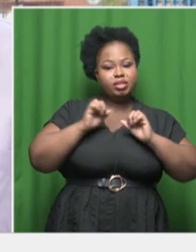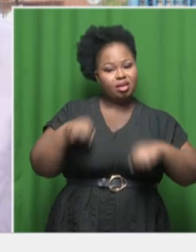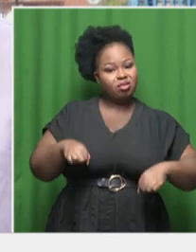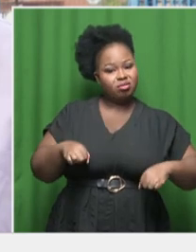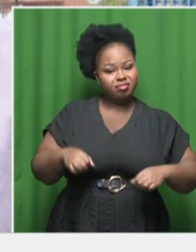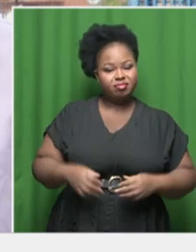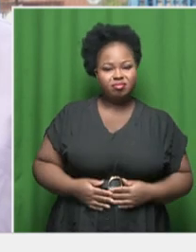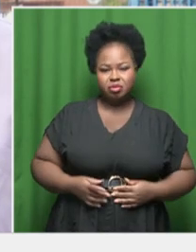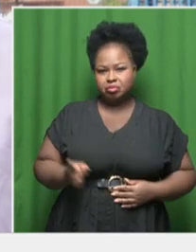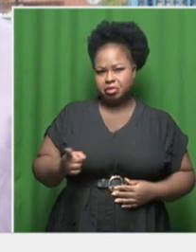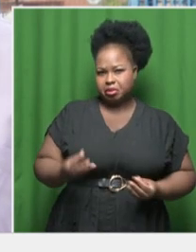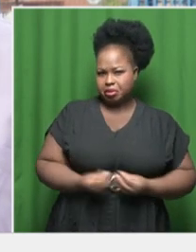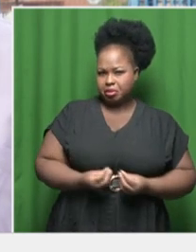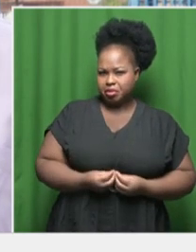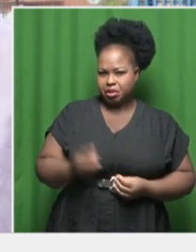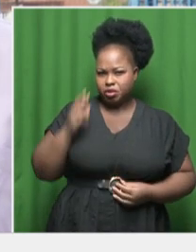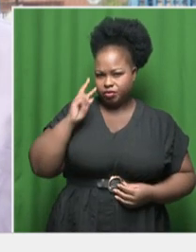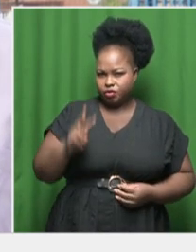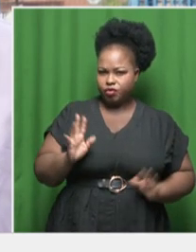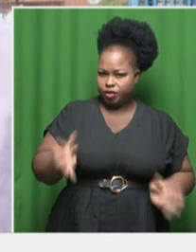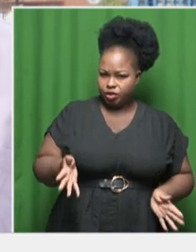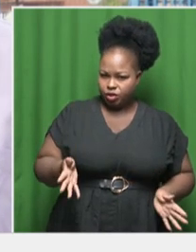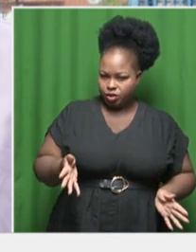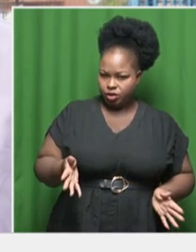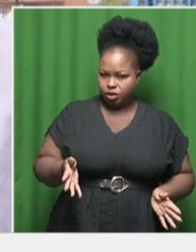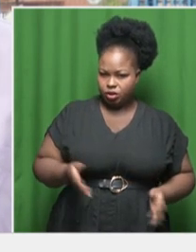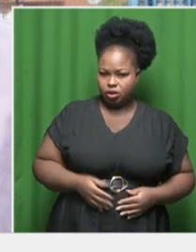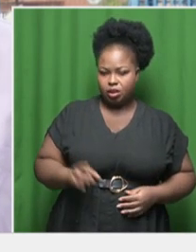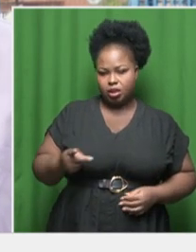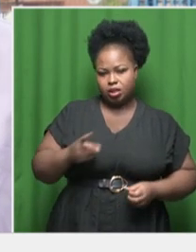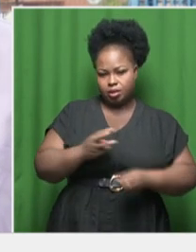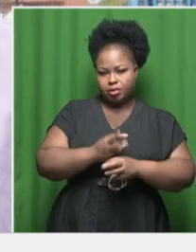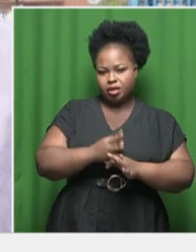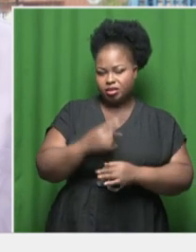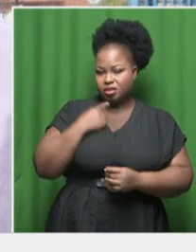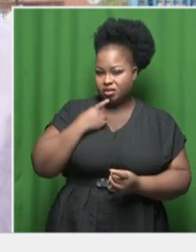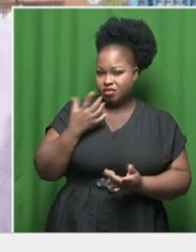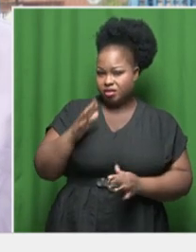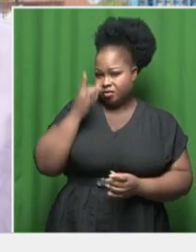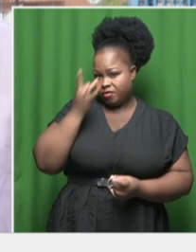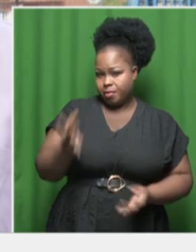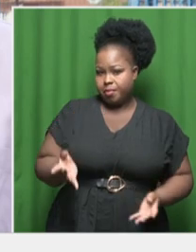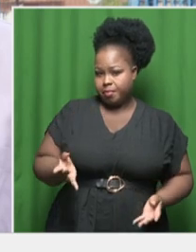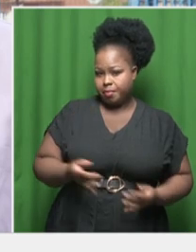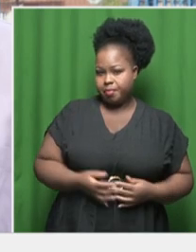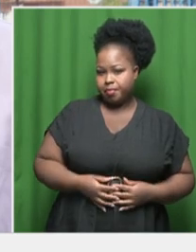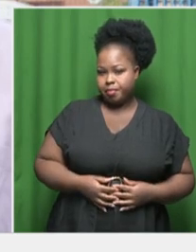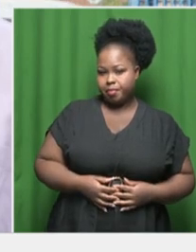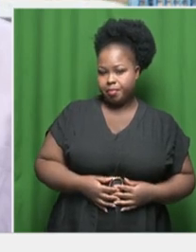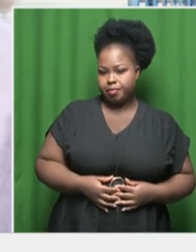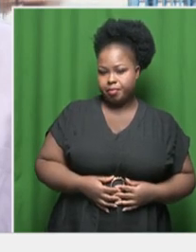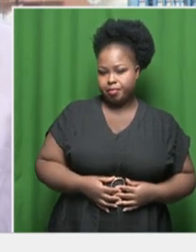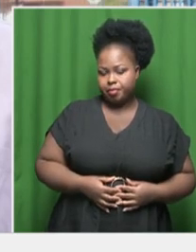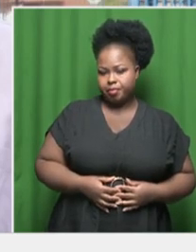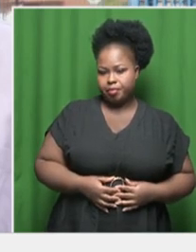that something that you've looked at and, you know, spoken to some parents about their concerns at this point?